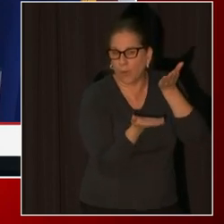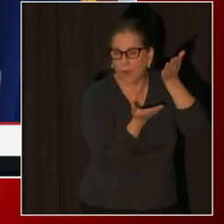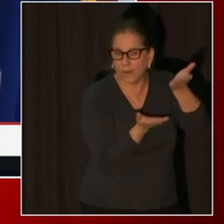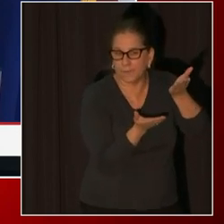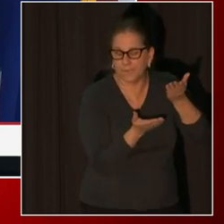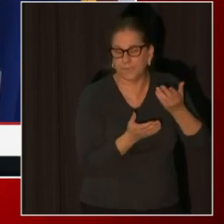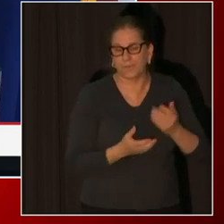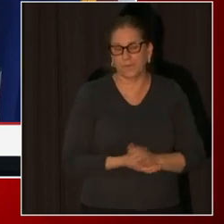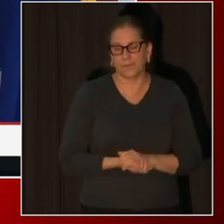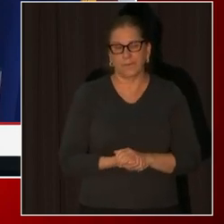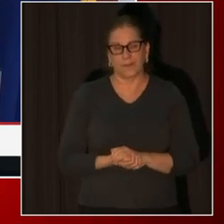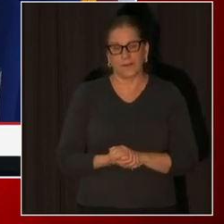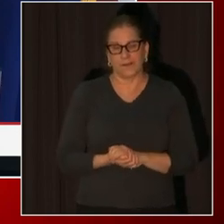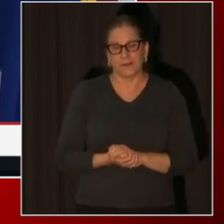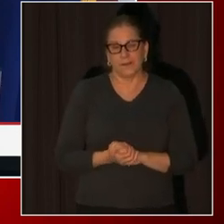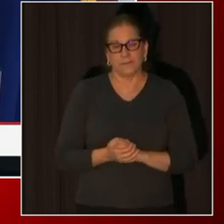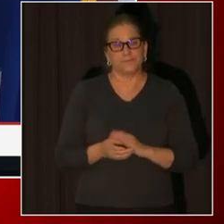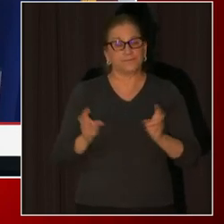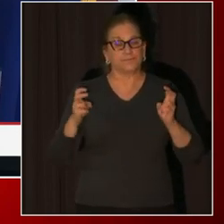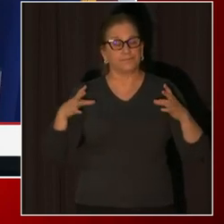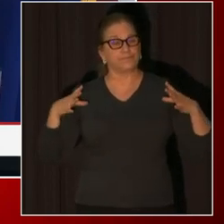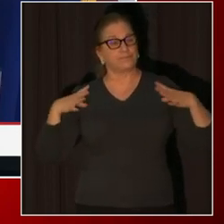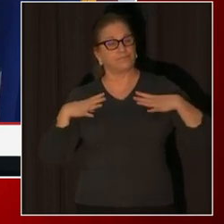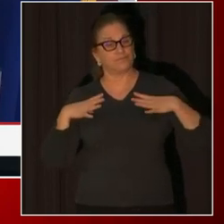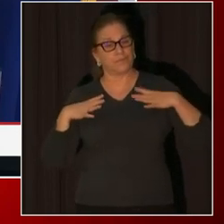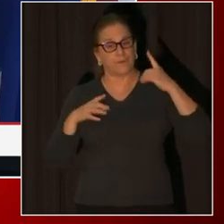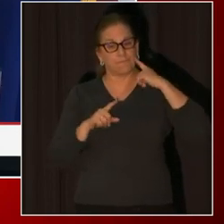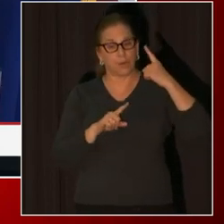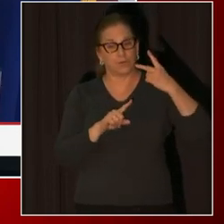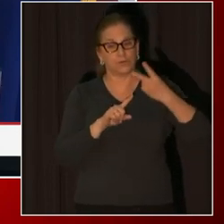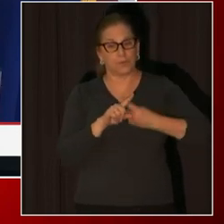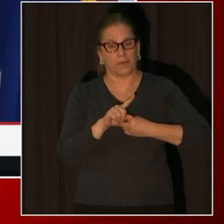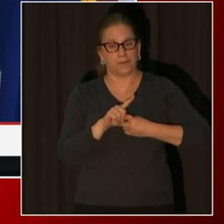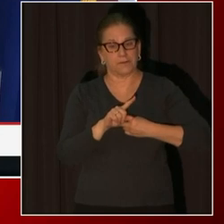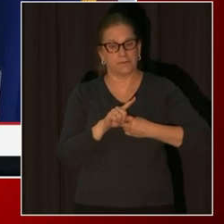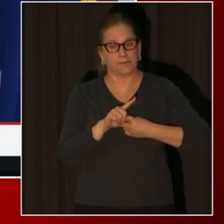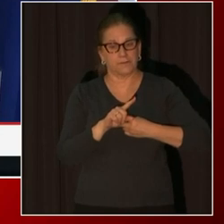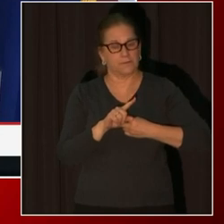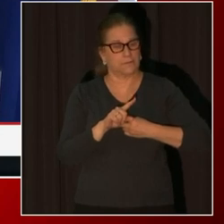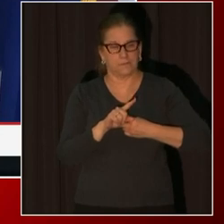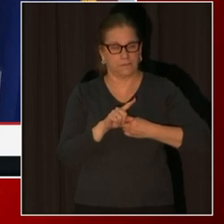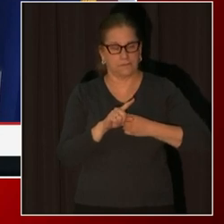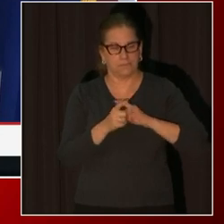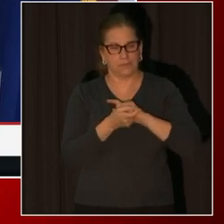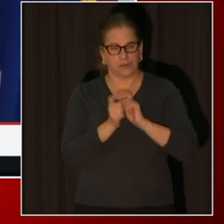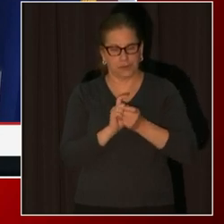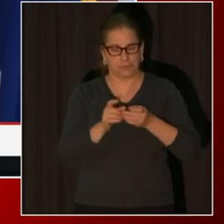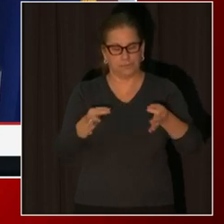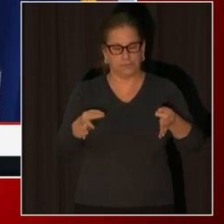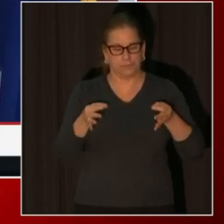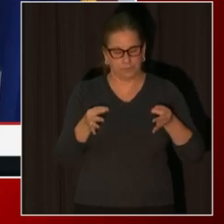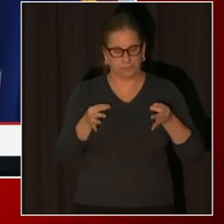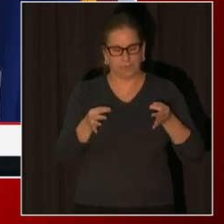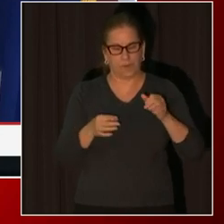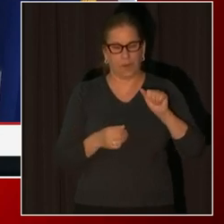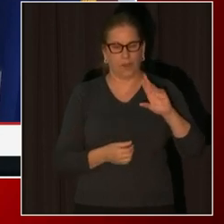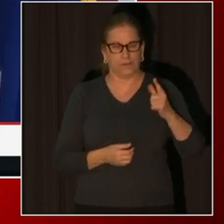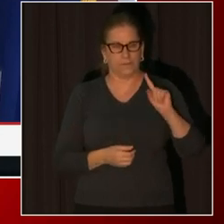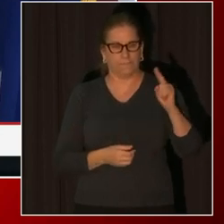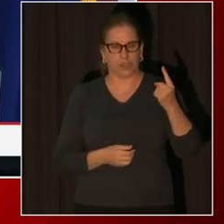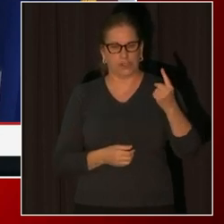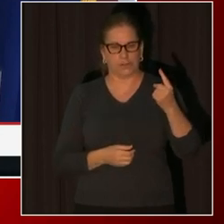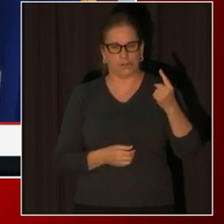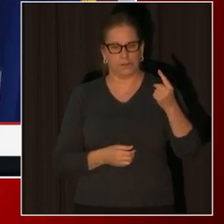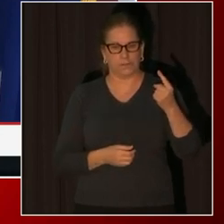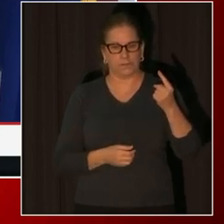1st to Labor Day. So those are some of the new provisions that are in the legislation